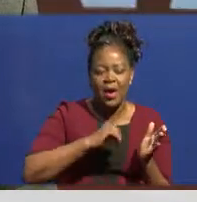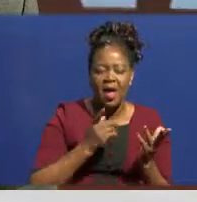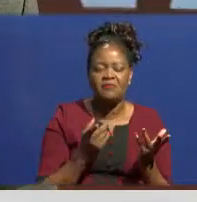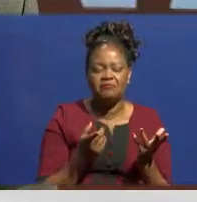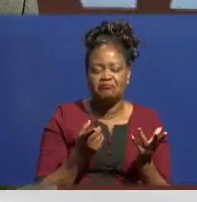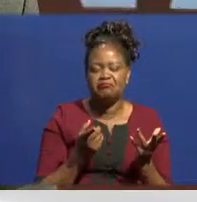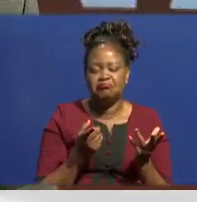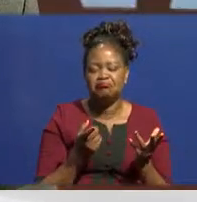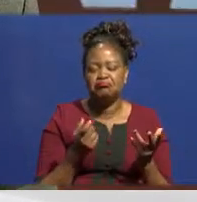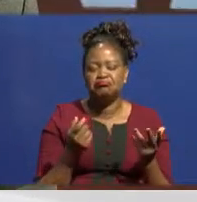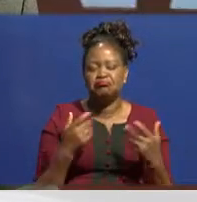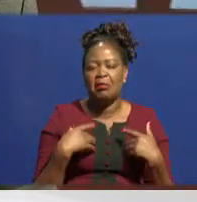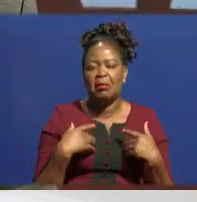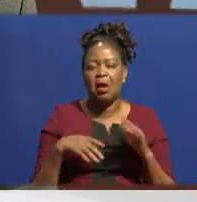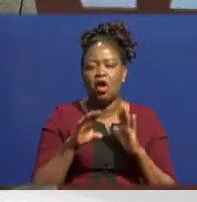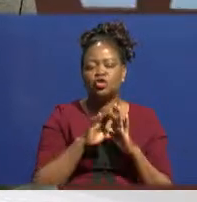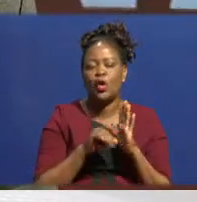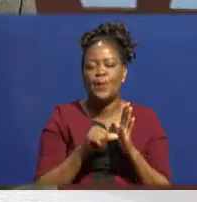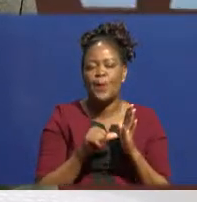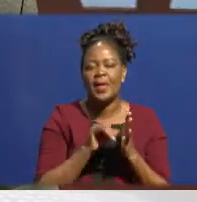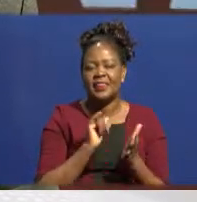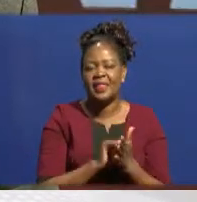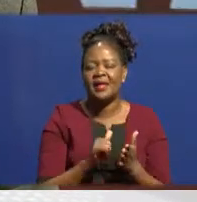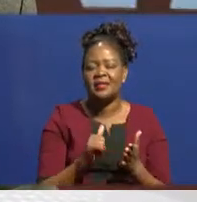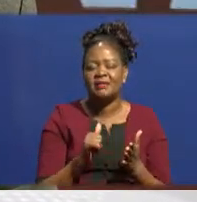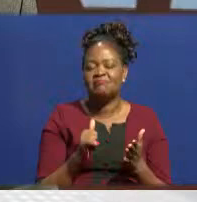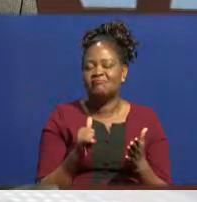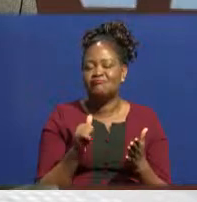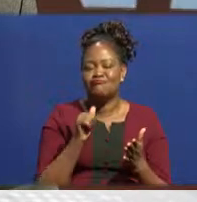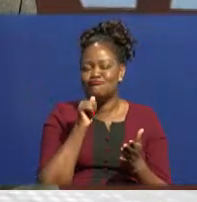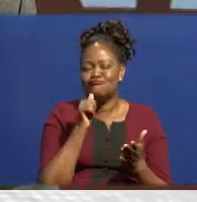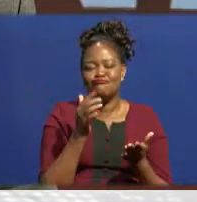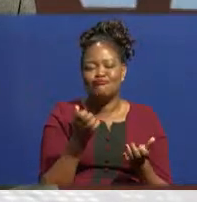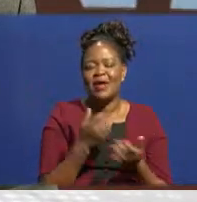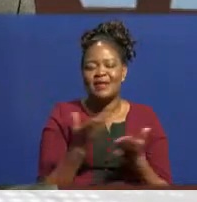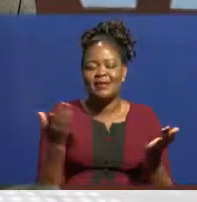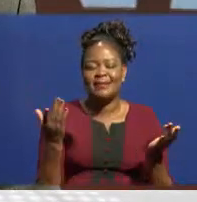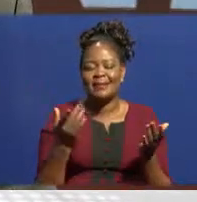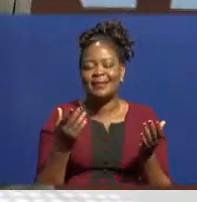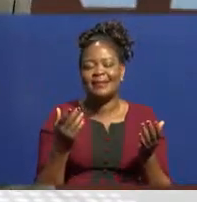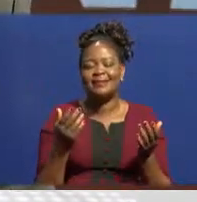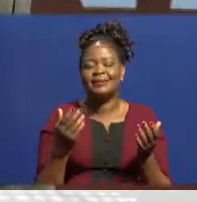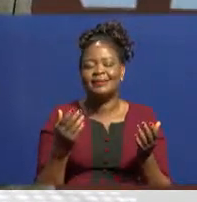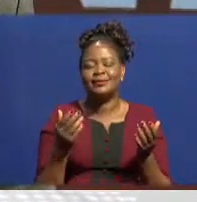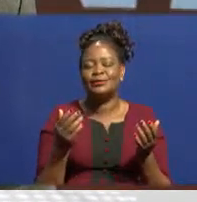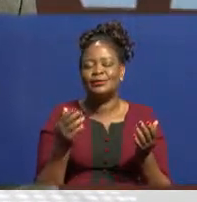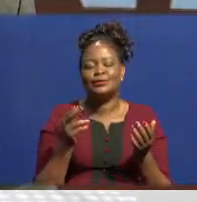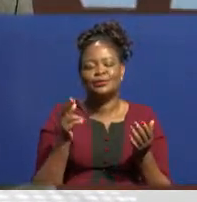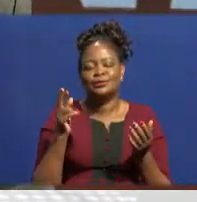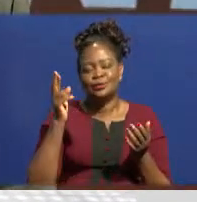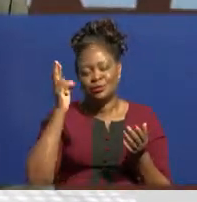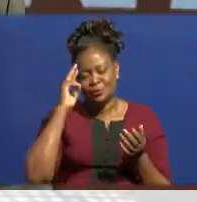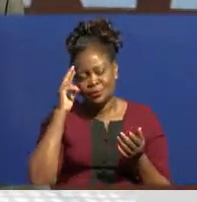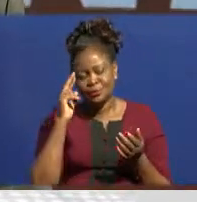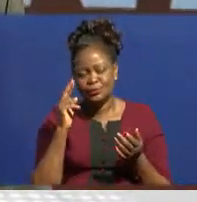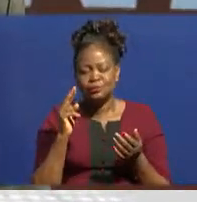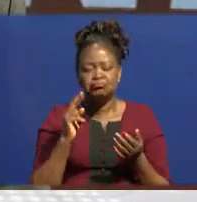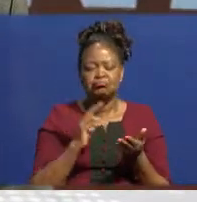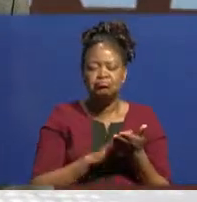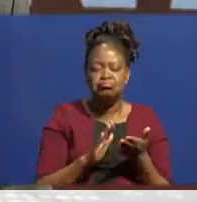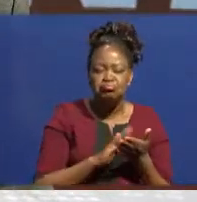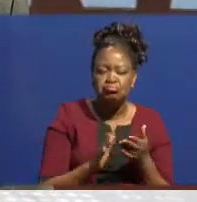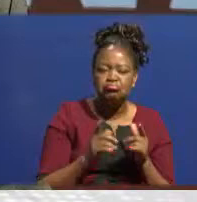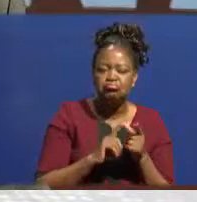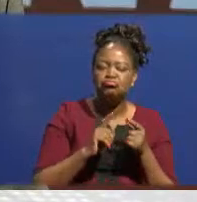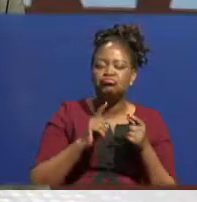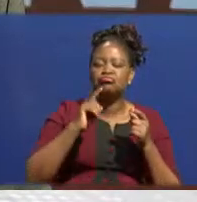ourselves into a constitutional crisis that doesn't warrant any excuse. And our parliamentarians should come out very clearly and